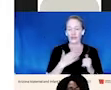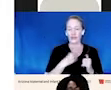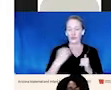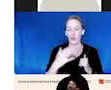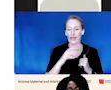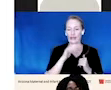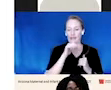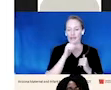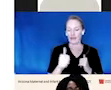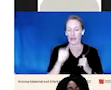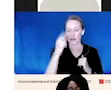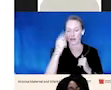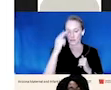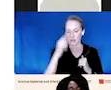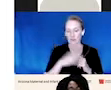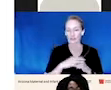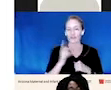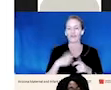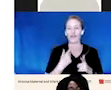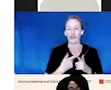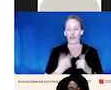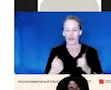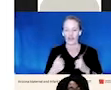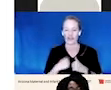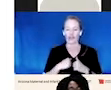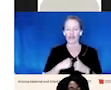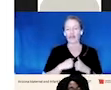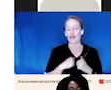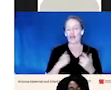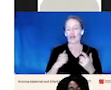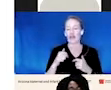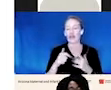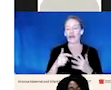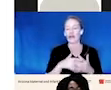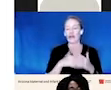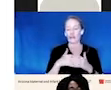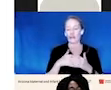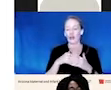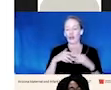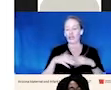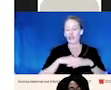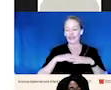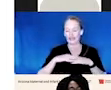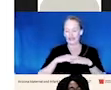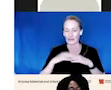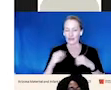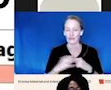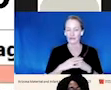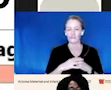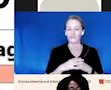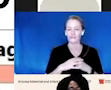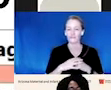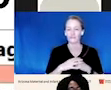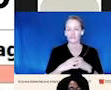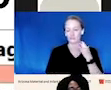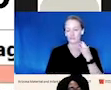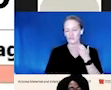American Indian and Alaska Natives coming in at that third level. If we go to the next slide, Dave.